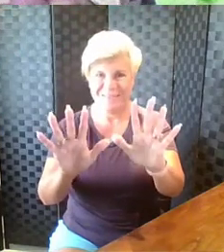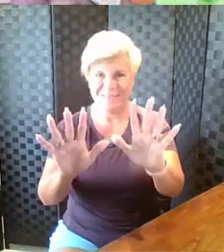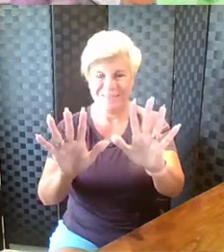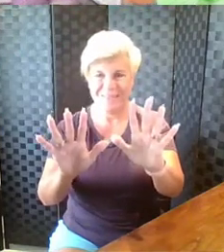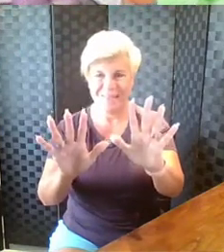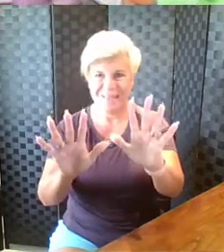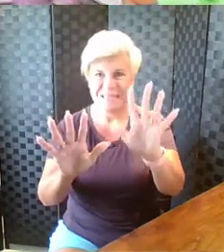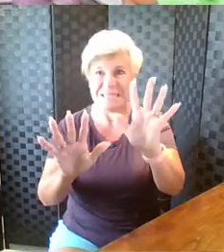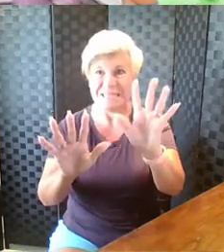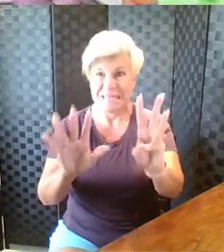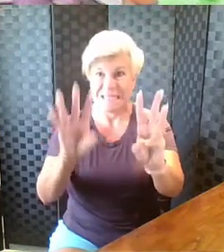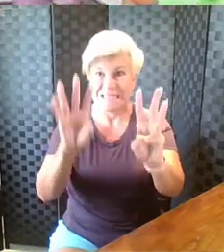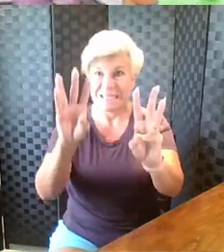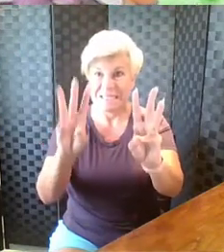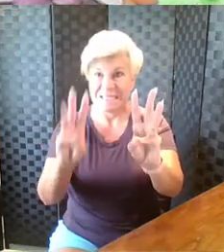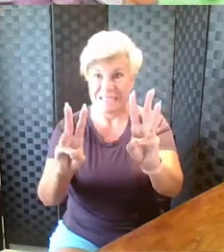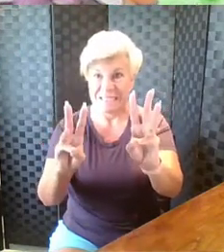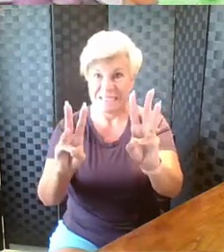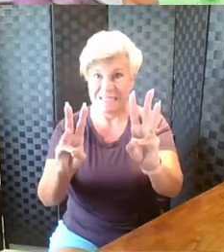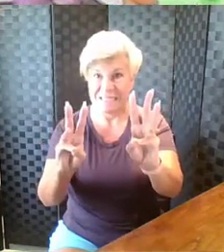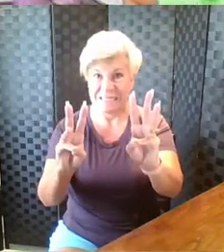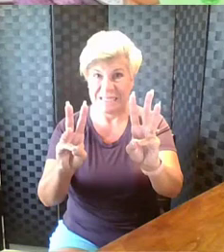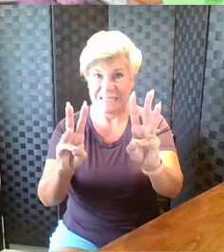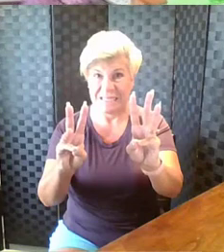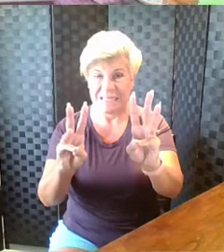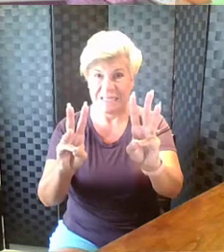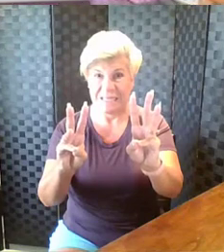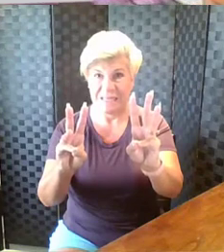5, 6, 6.